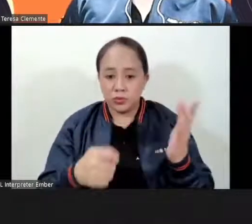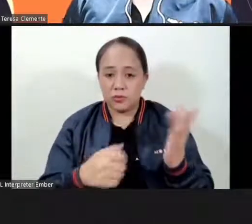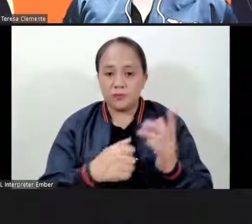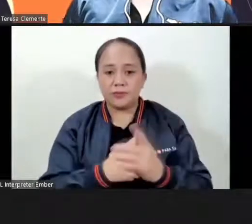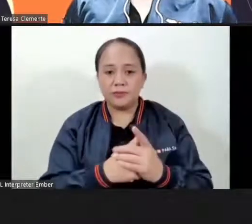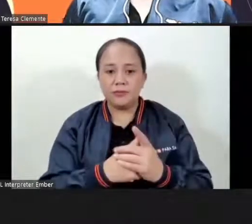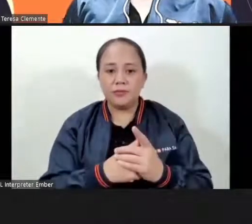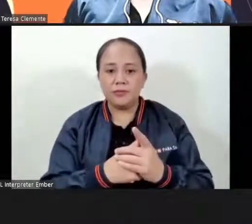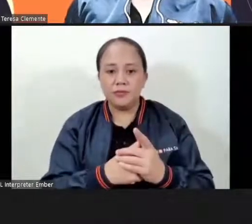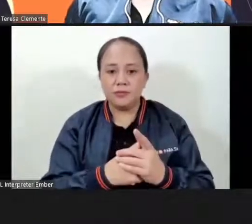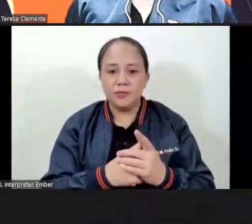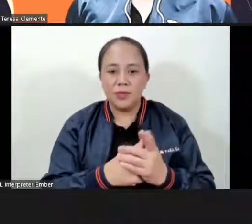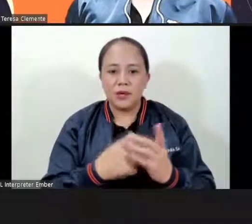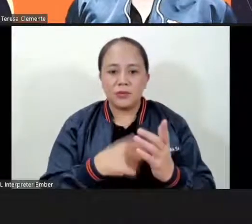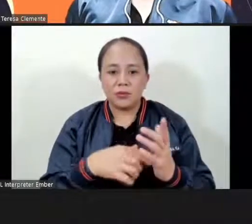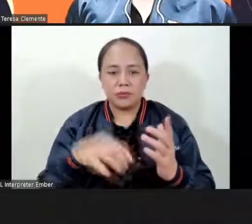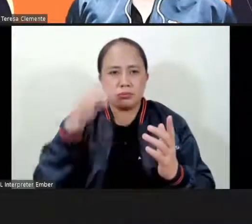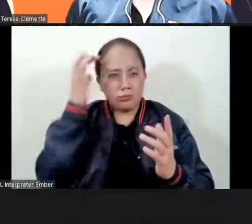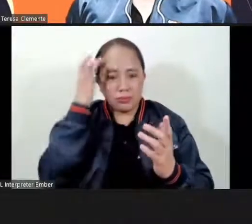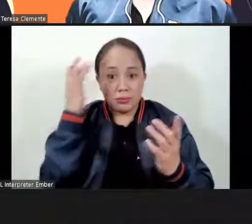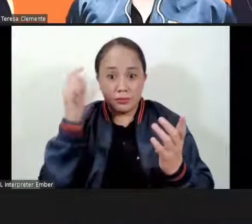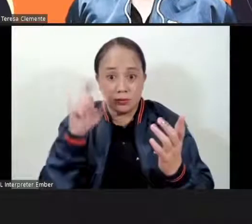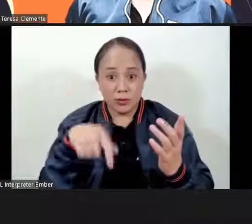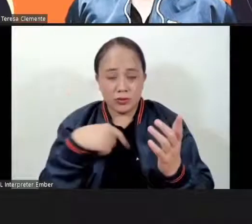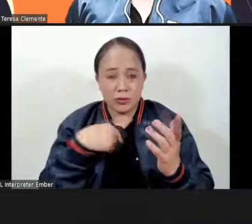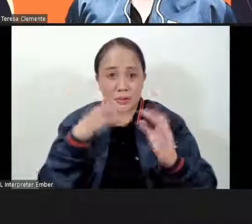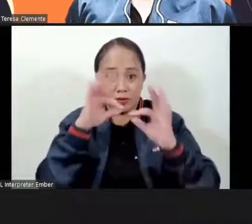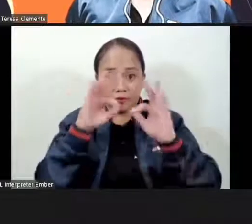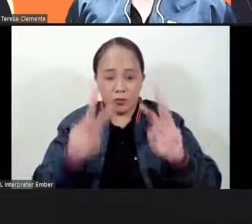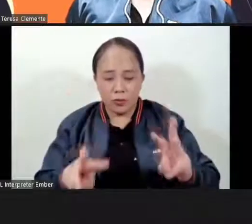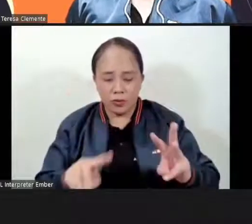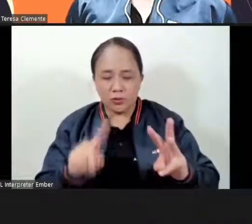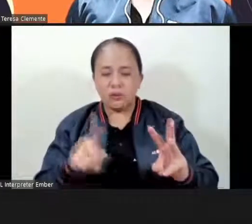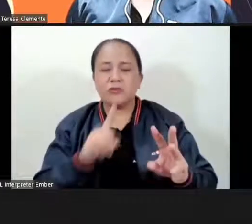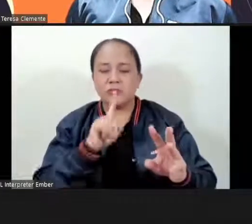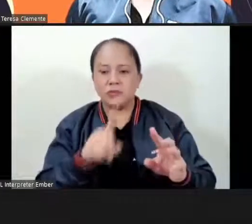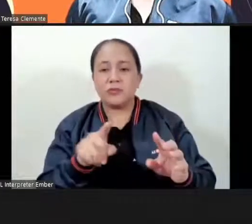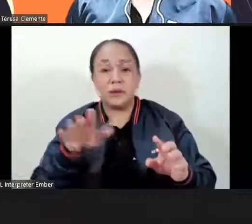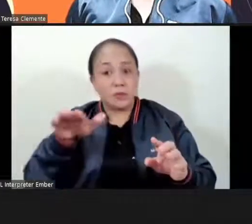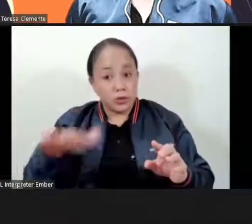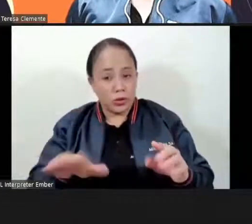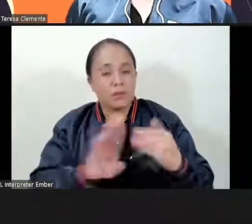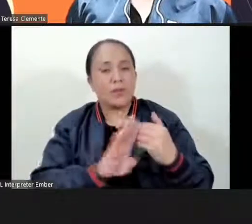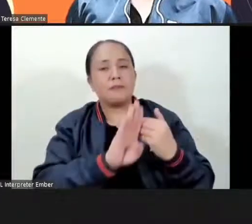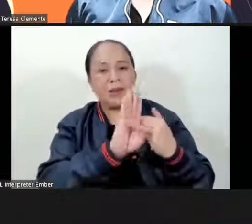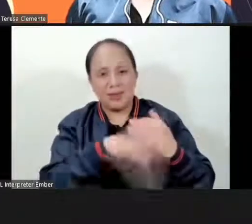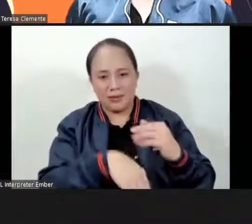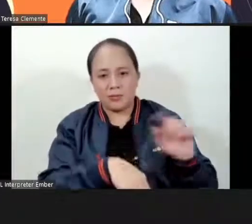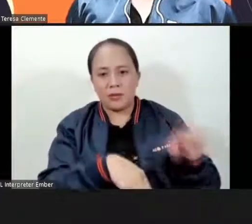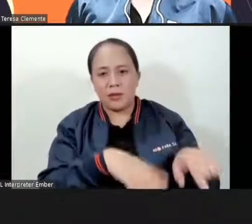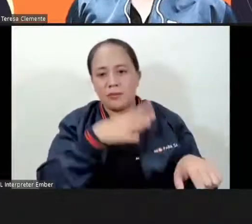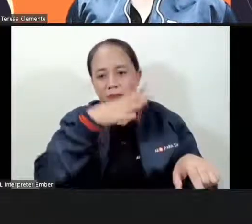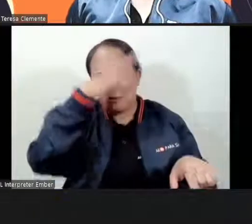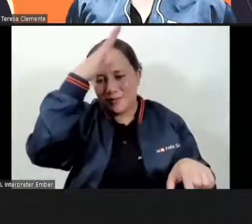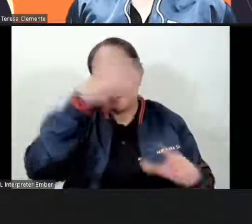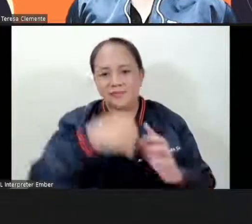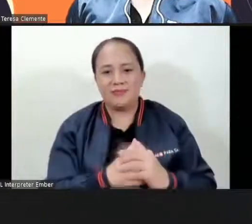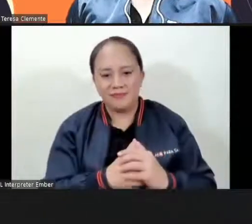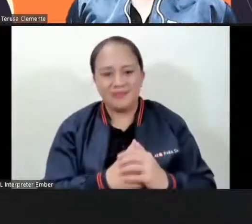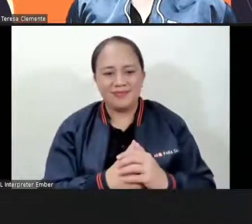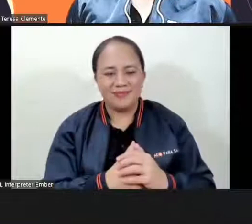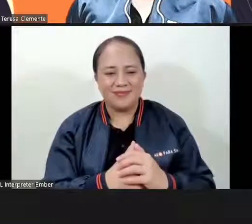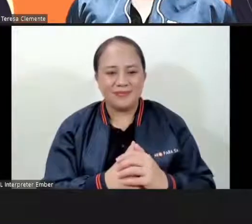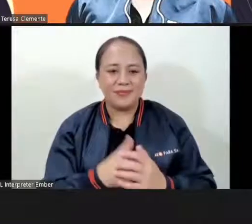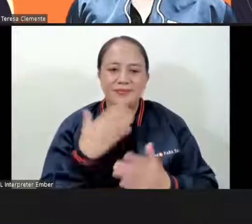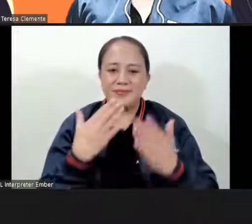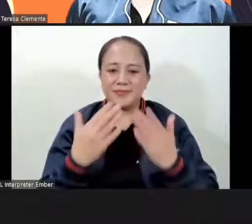ating mindset, sa ating framework is the reunification, the return of the child with the parents. Thank